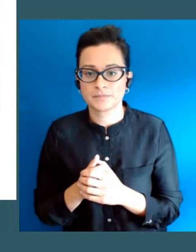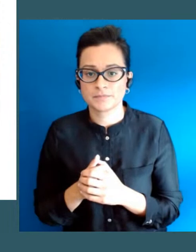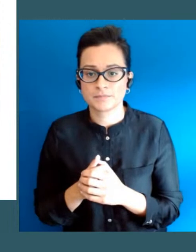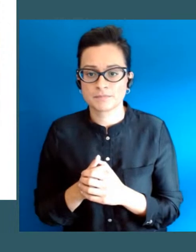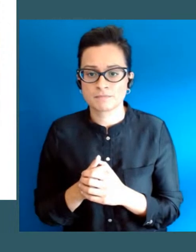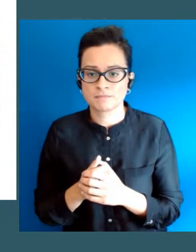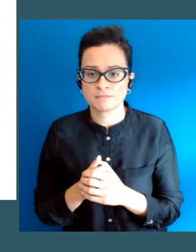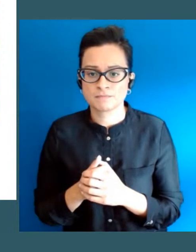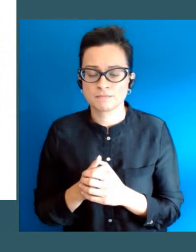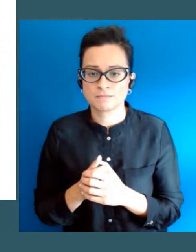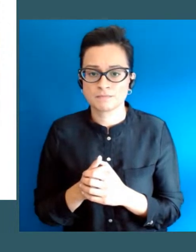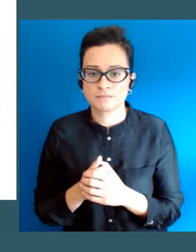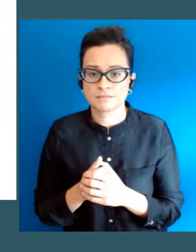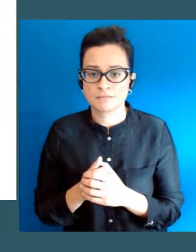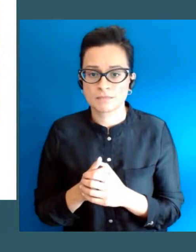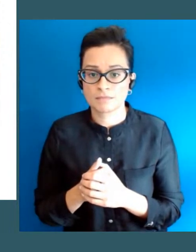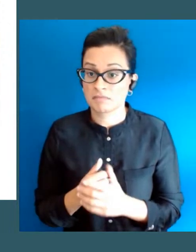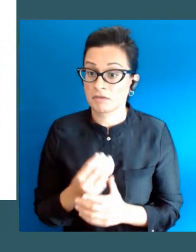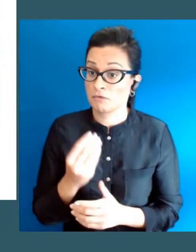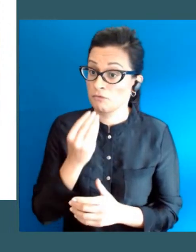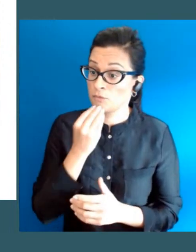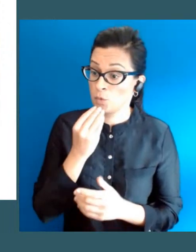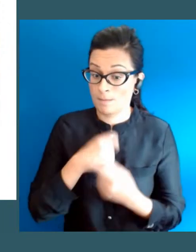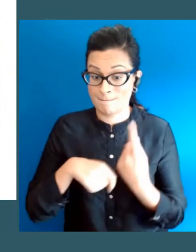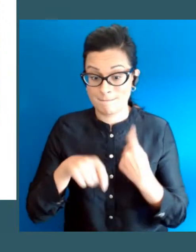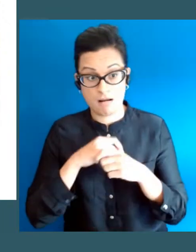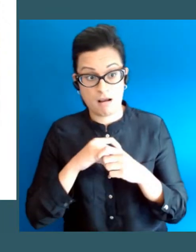a medicine, if you like. So dealing with